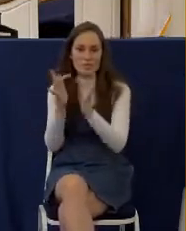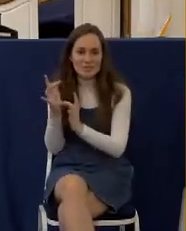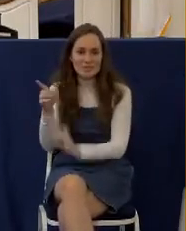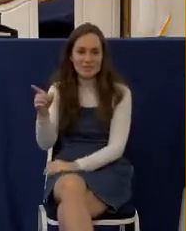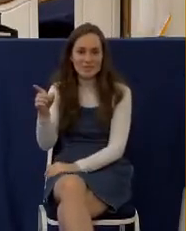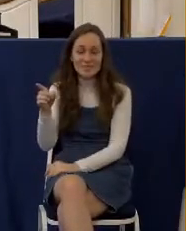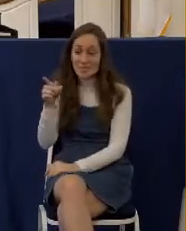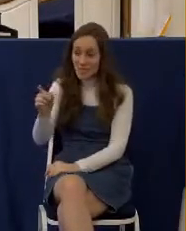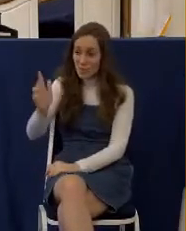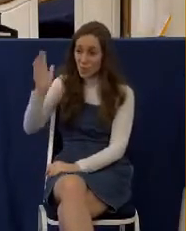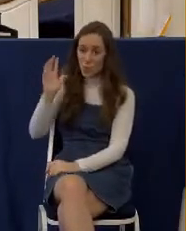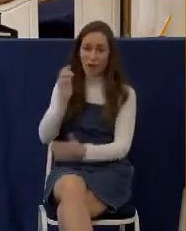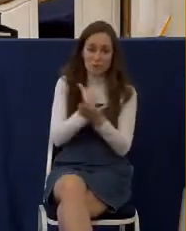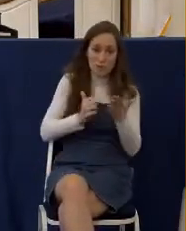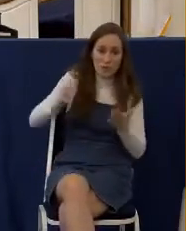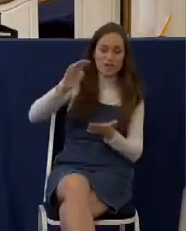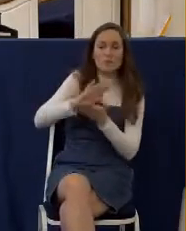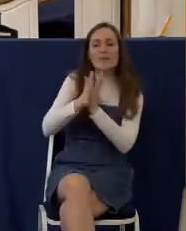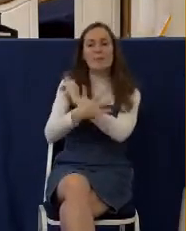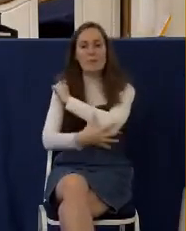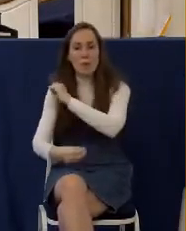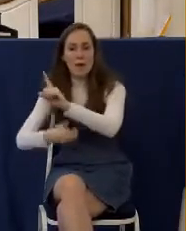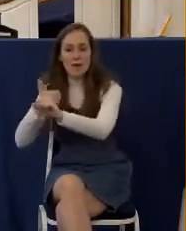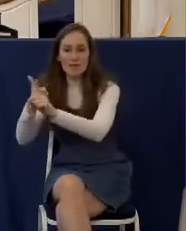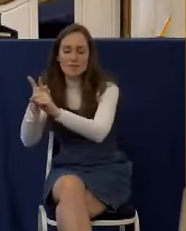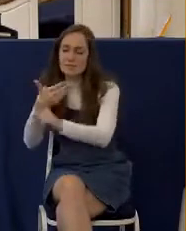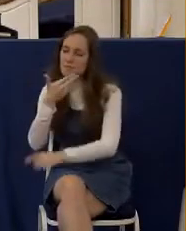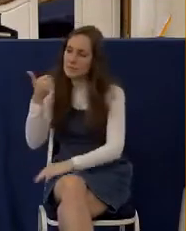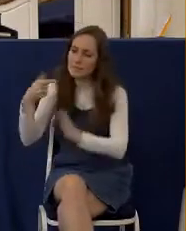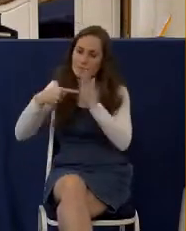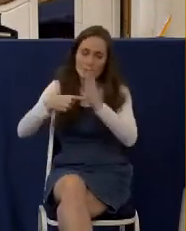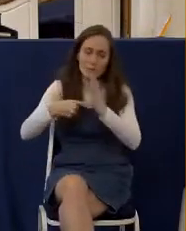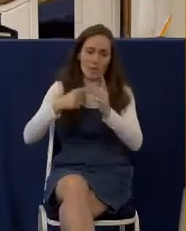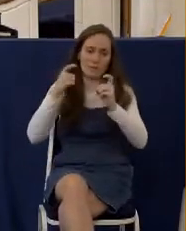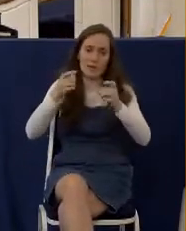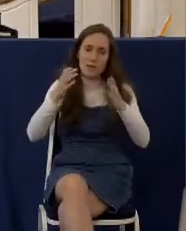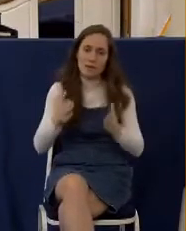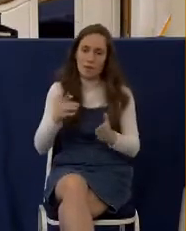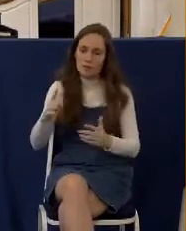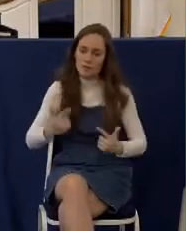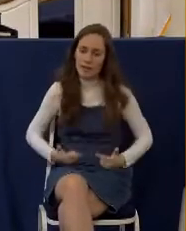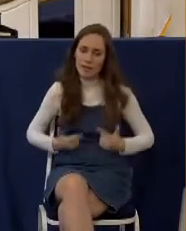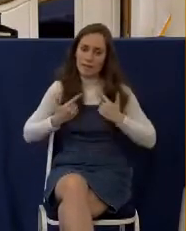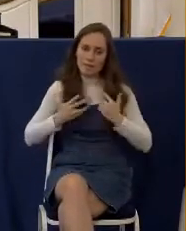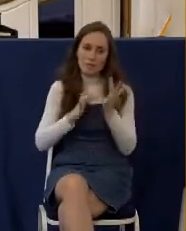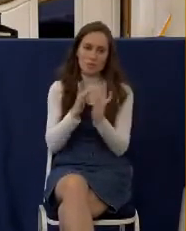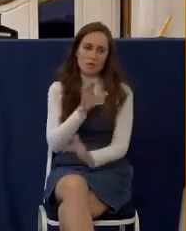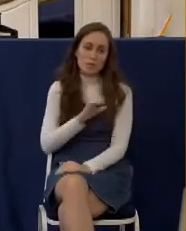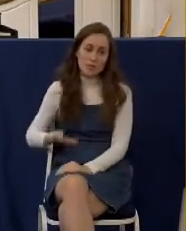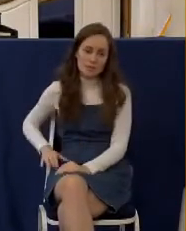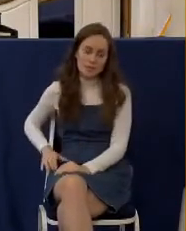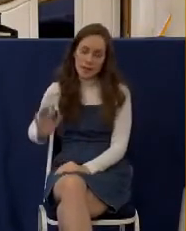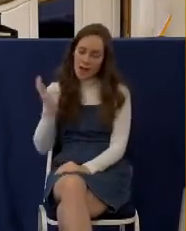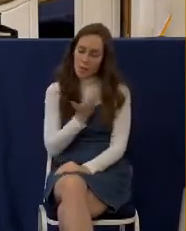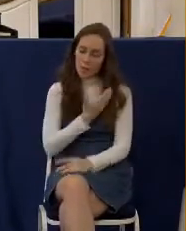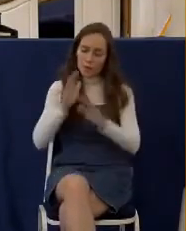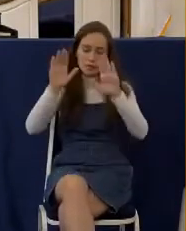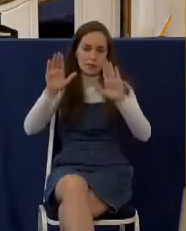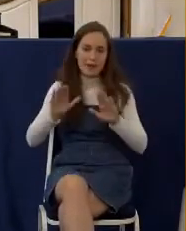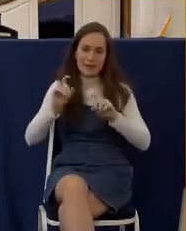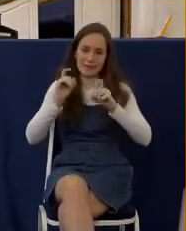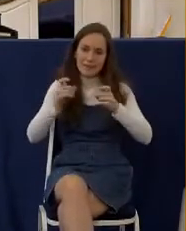greater example of giving anywhere than in the life of Jesus Christ, our great